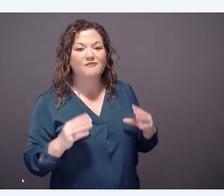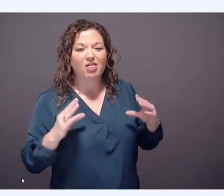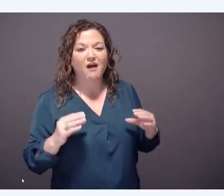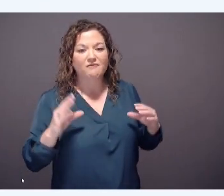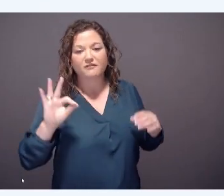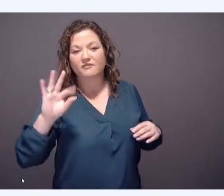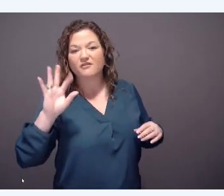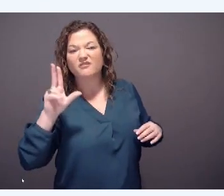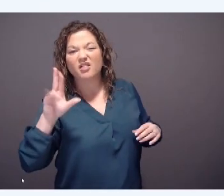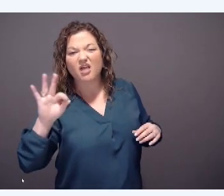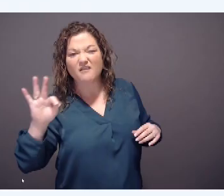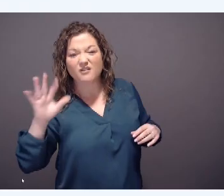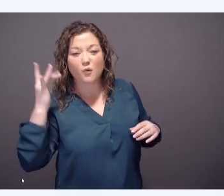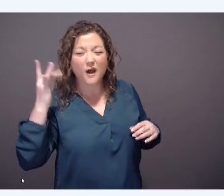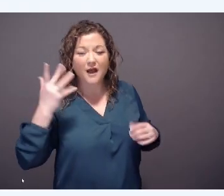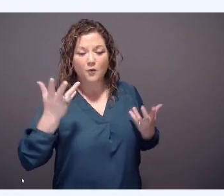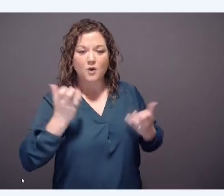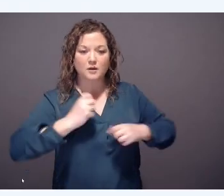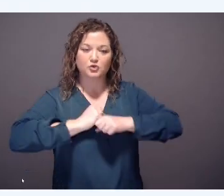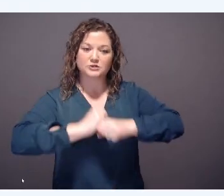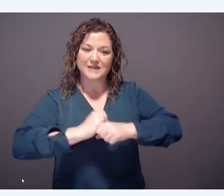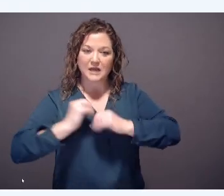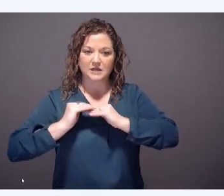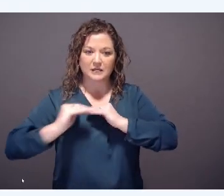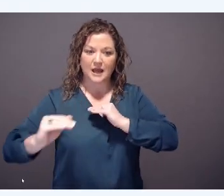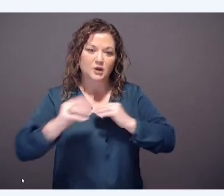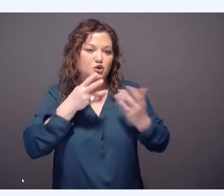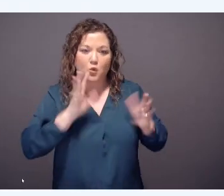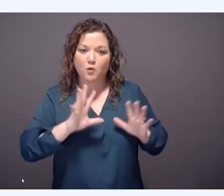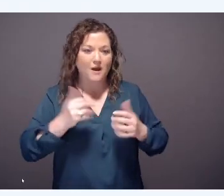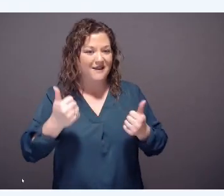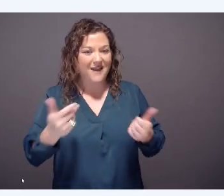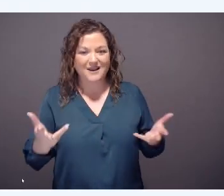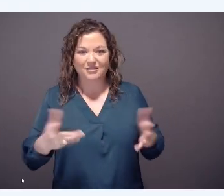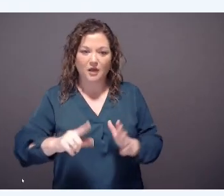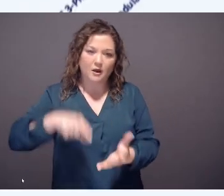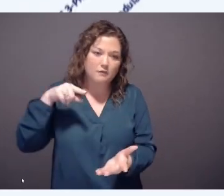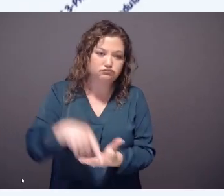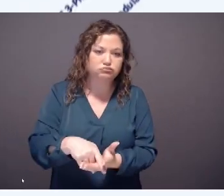that liner and make sure that nothing penetrates or punctures that liner.